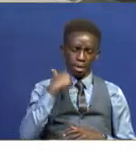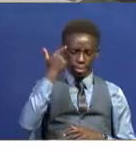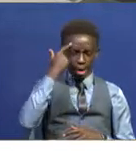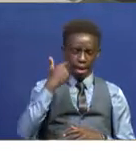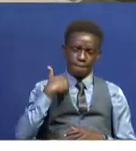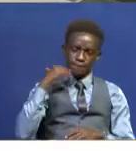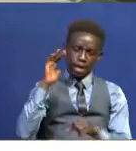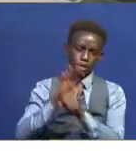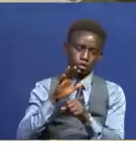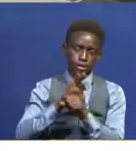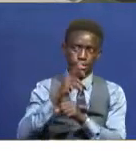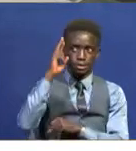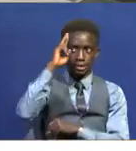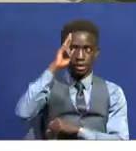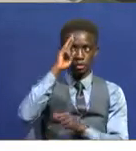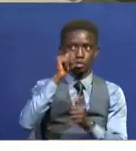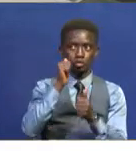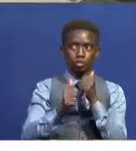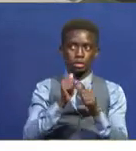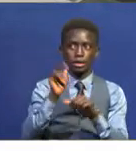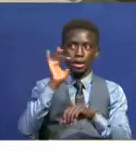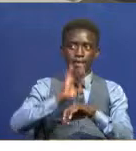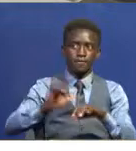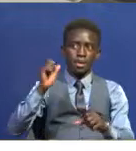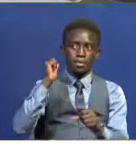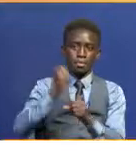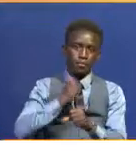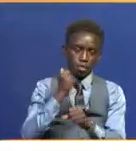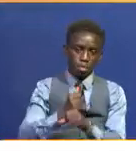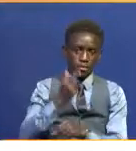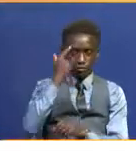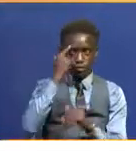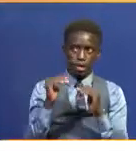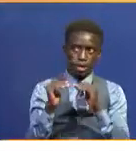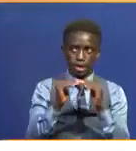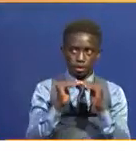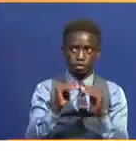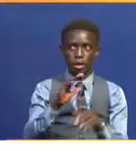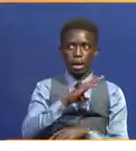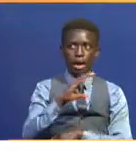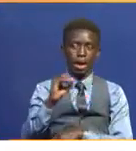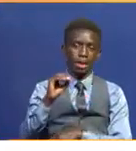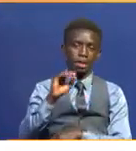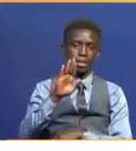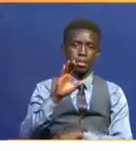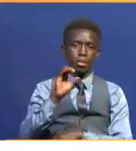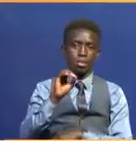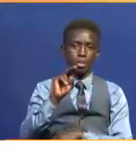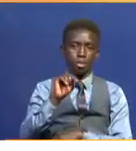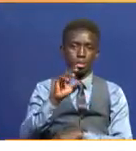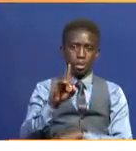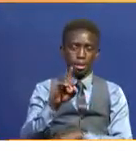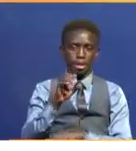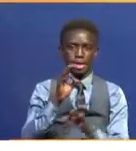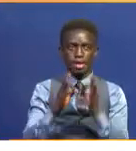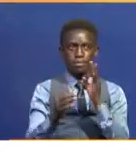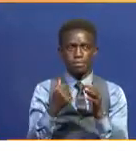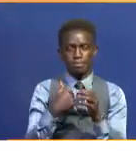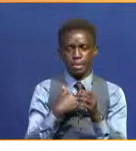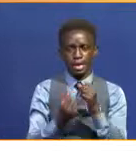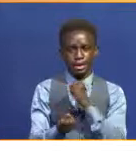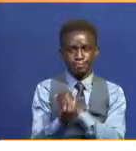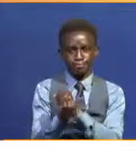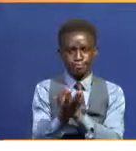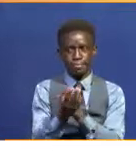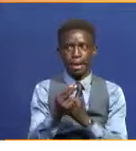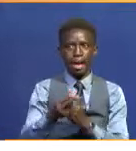affect the performance of equities and bonds. So if I was just to highlight on a high level things like equities,